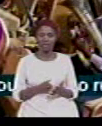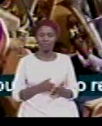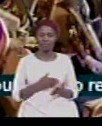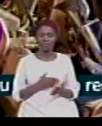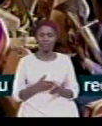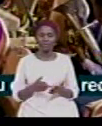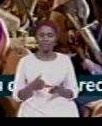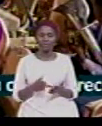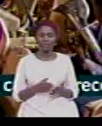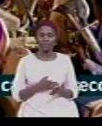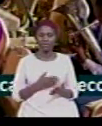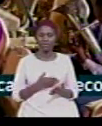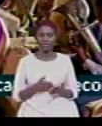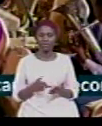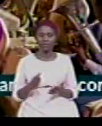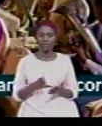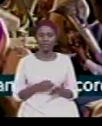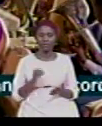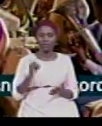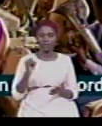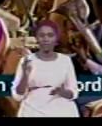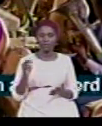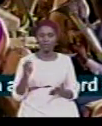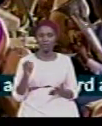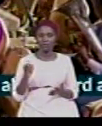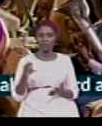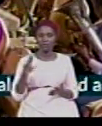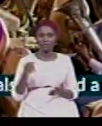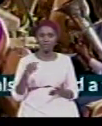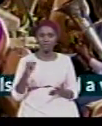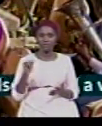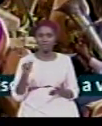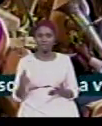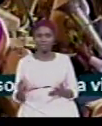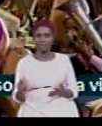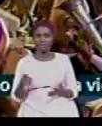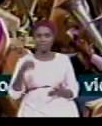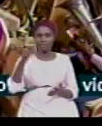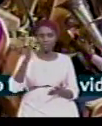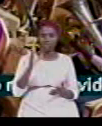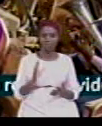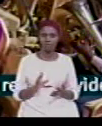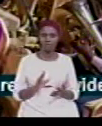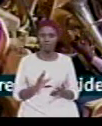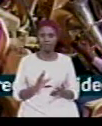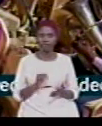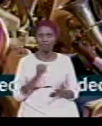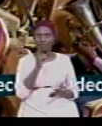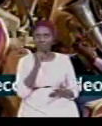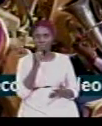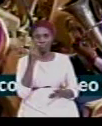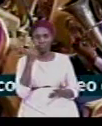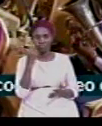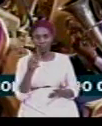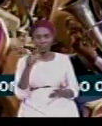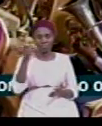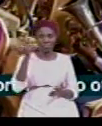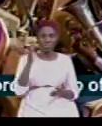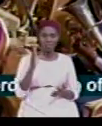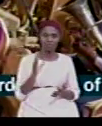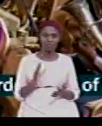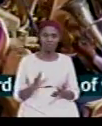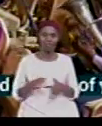art. Immortal God, invincible Lord, immortal God, how